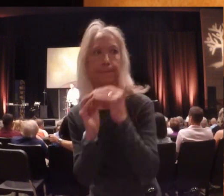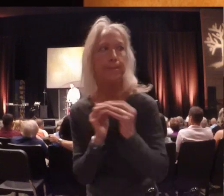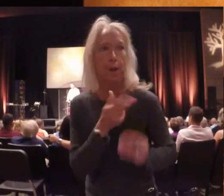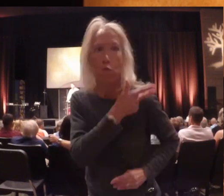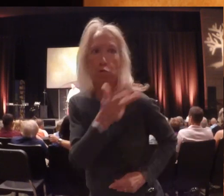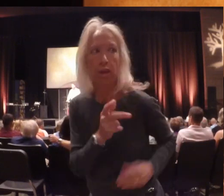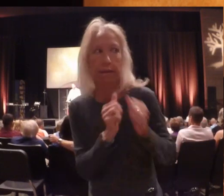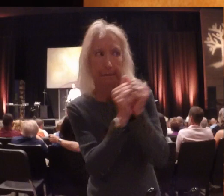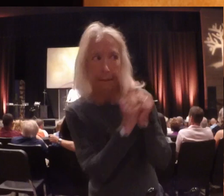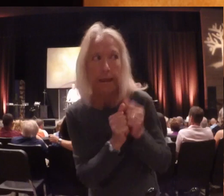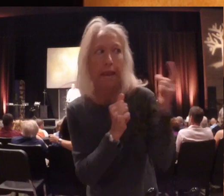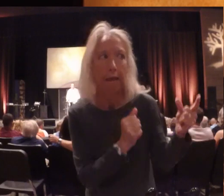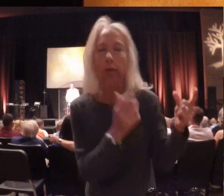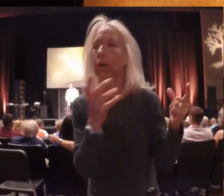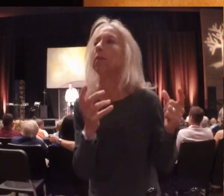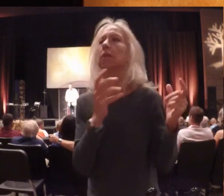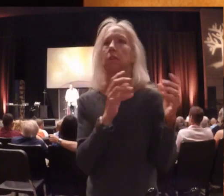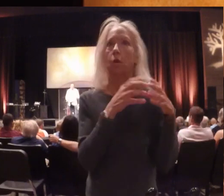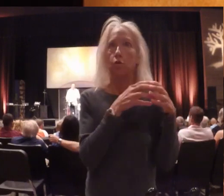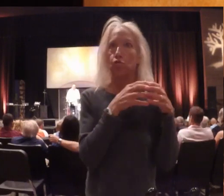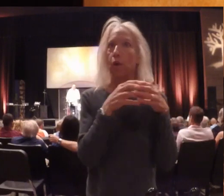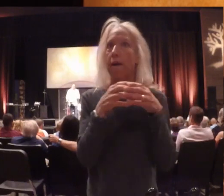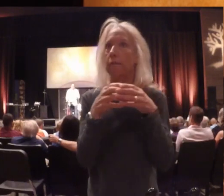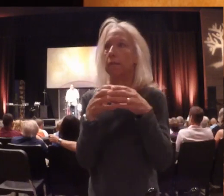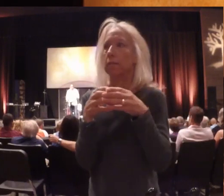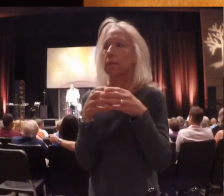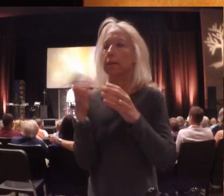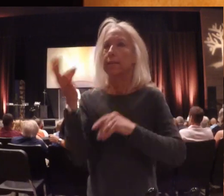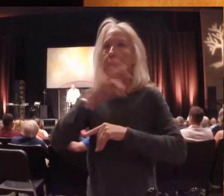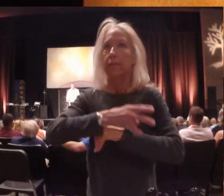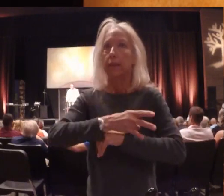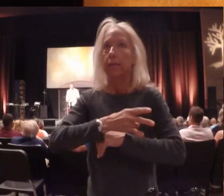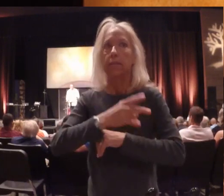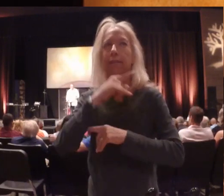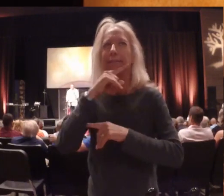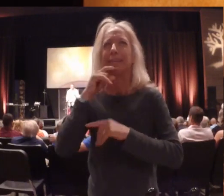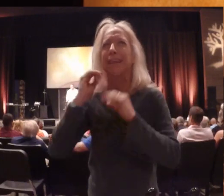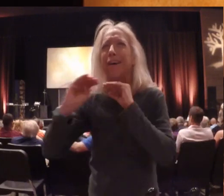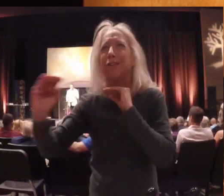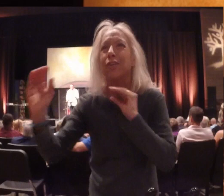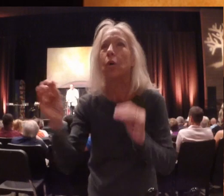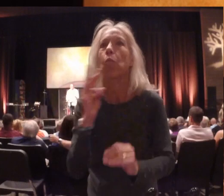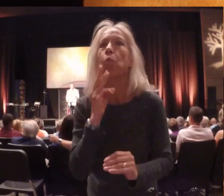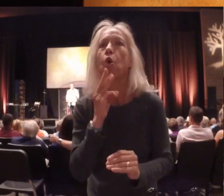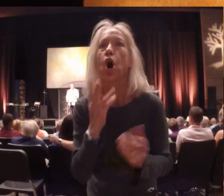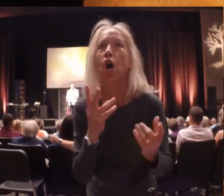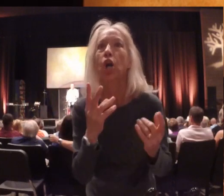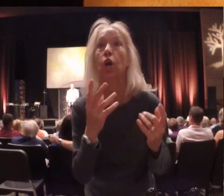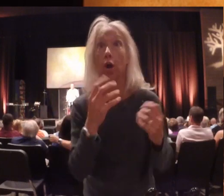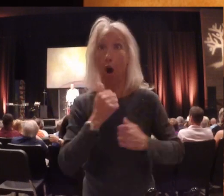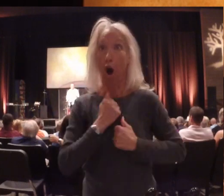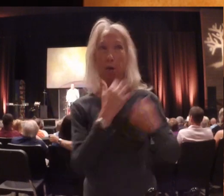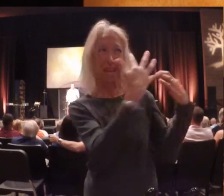in the desert with no water for 7 days, no water. And what happens is they have all these troops, but they start